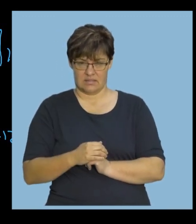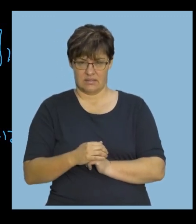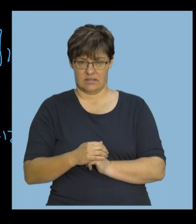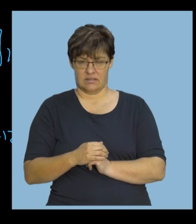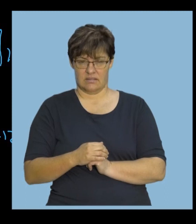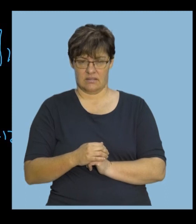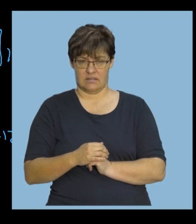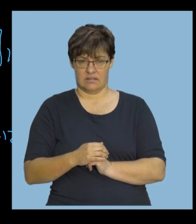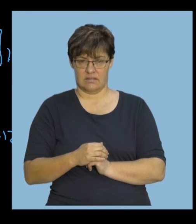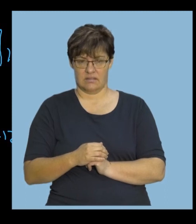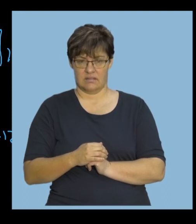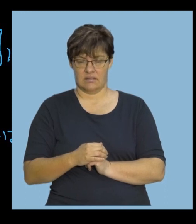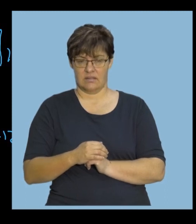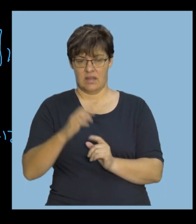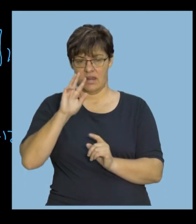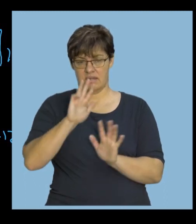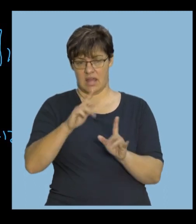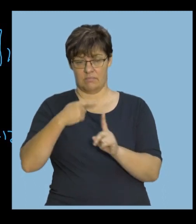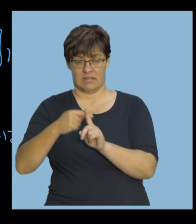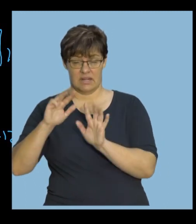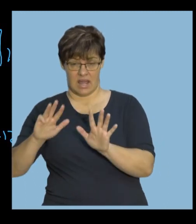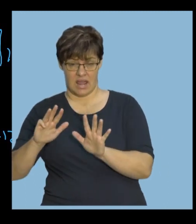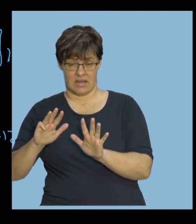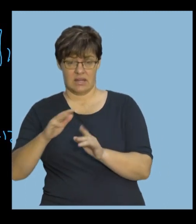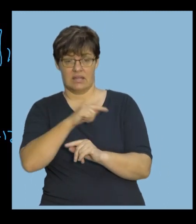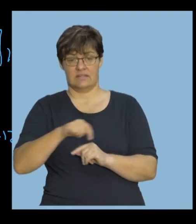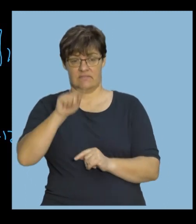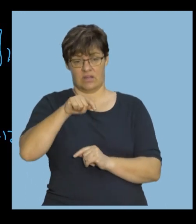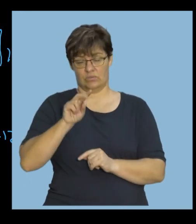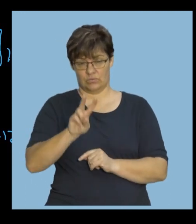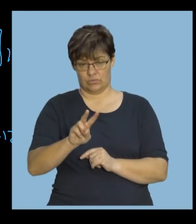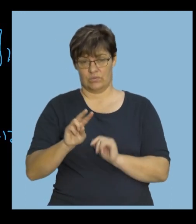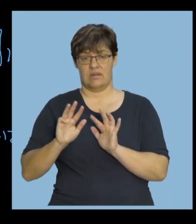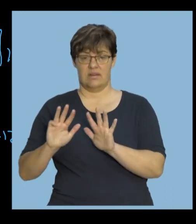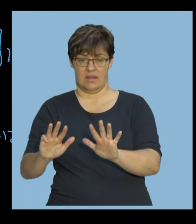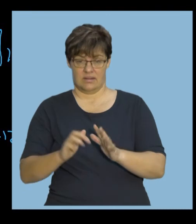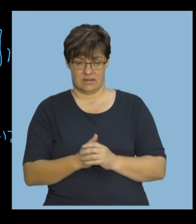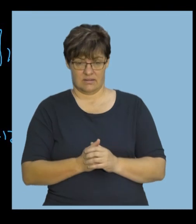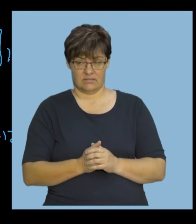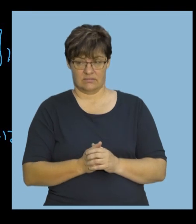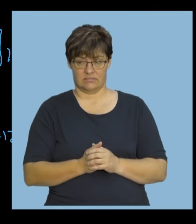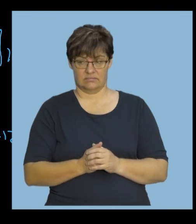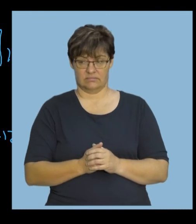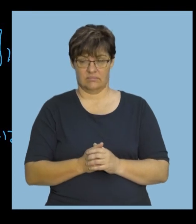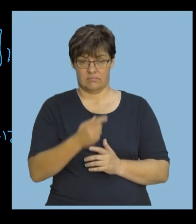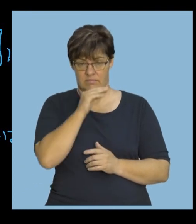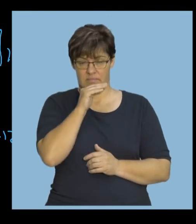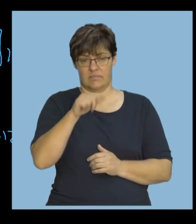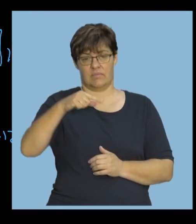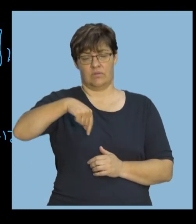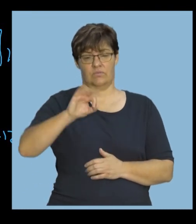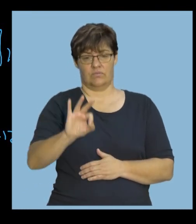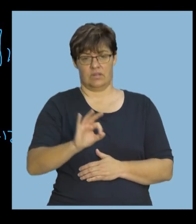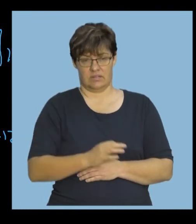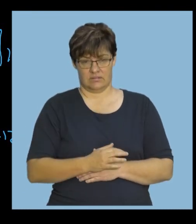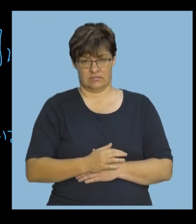between 9 and 9, okay, which is 9 plus 9 divided by 2, which is